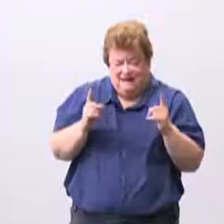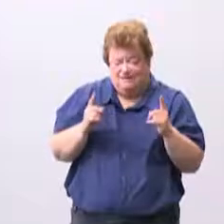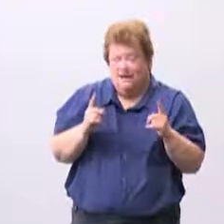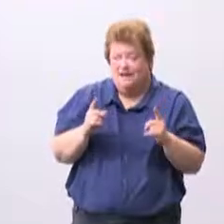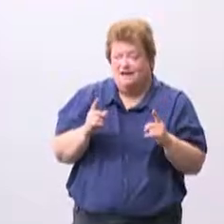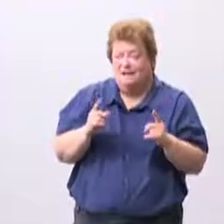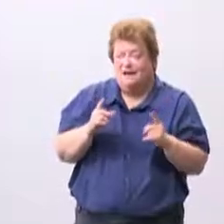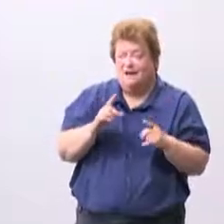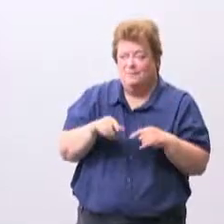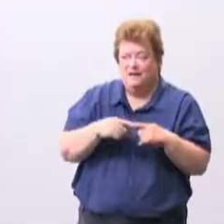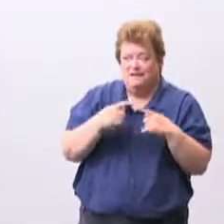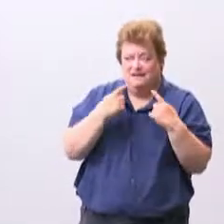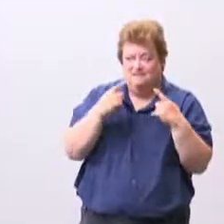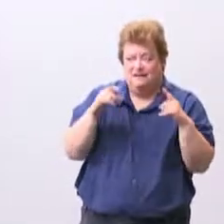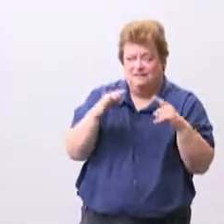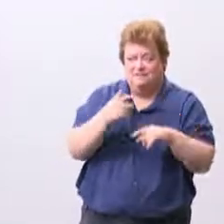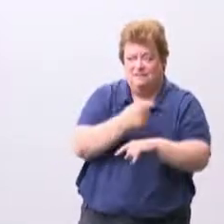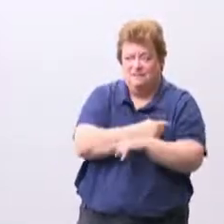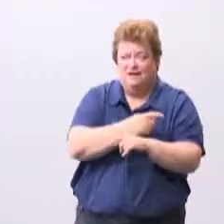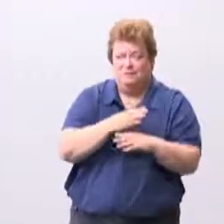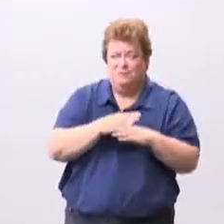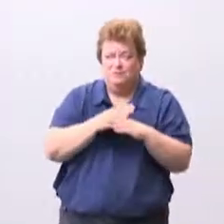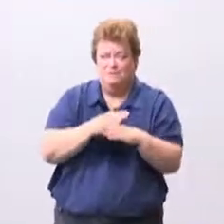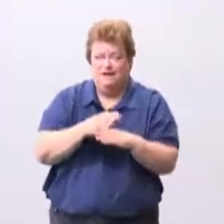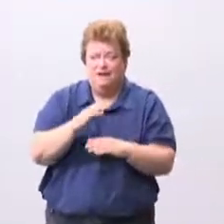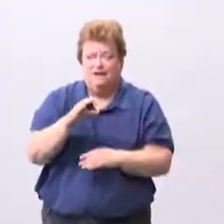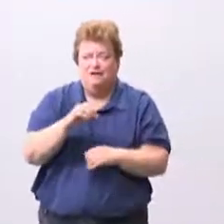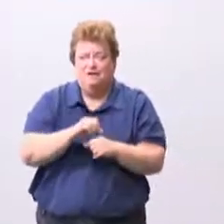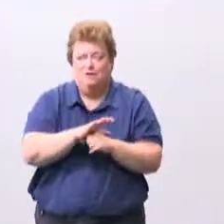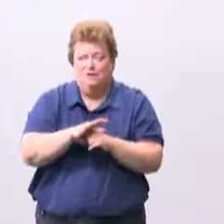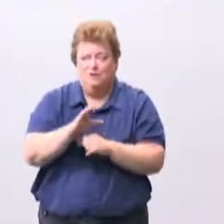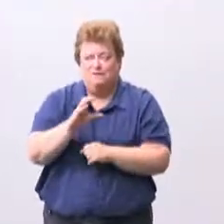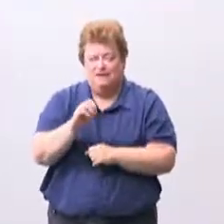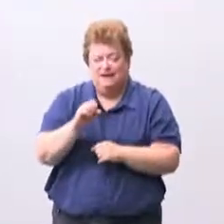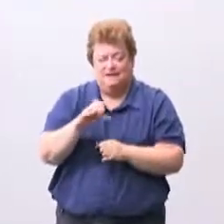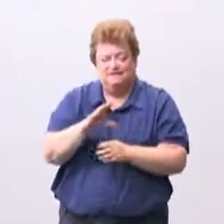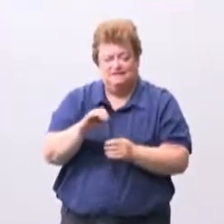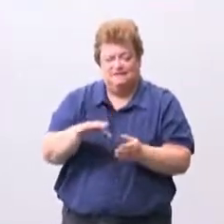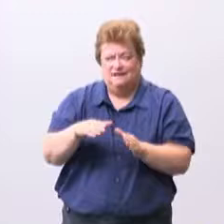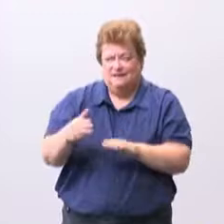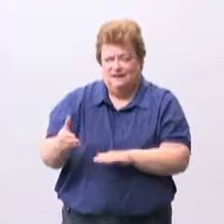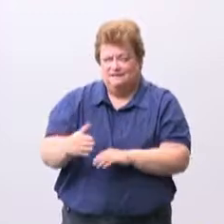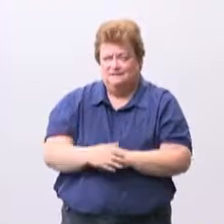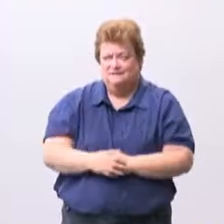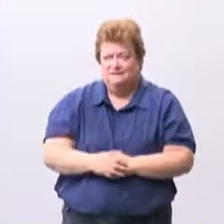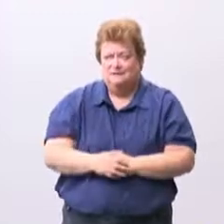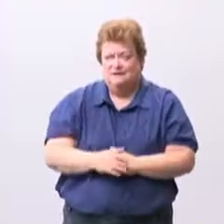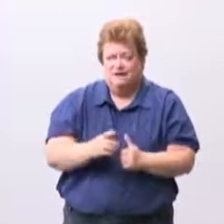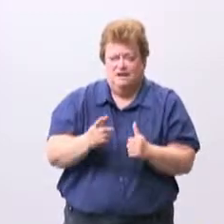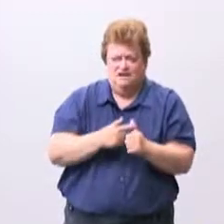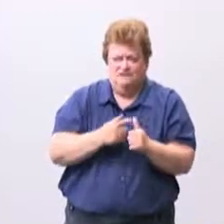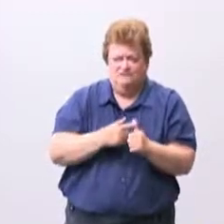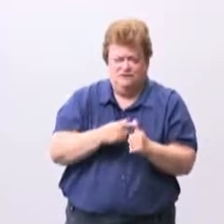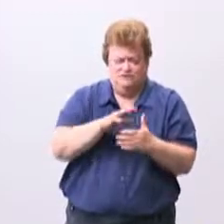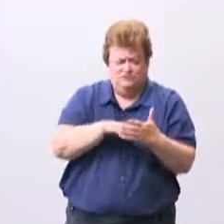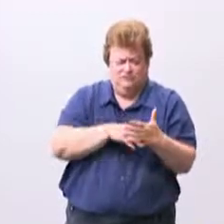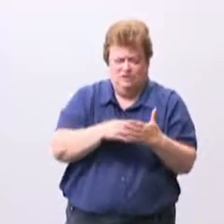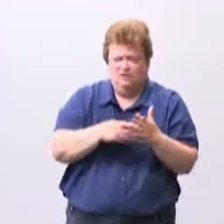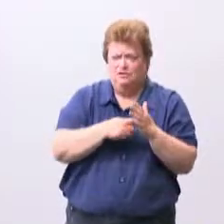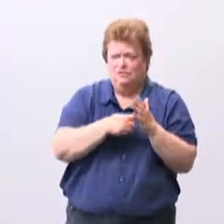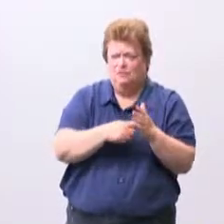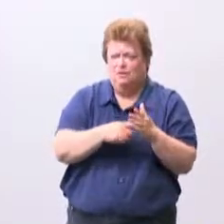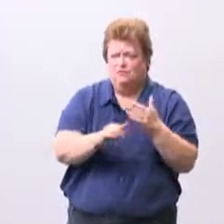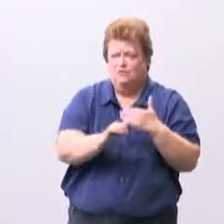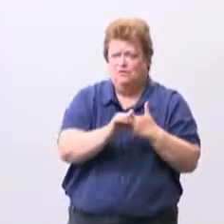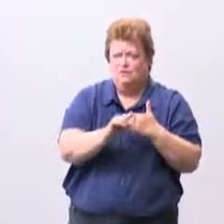the effectiveness of the vaccines in preventing COVID-19 cases and deaths. This first chart shows the risk ratio